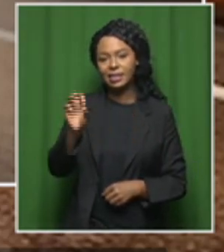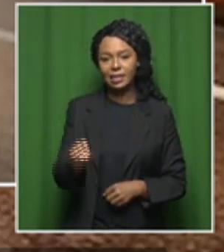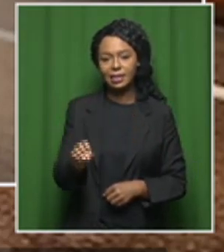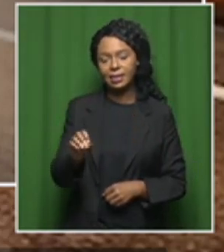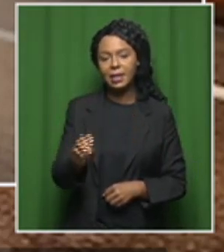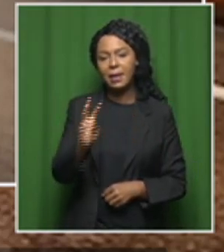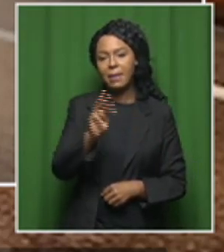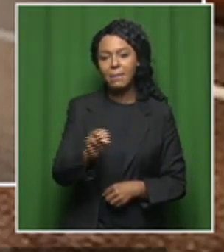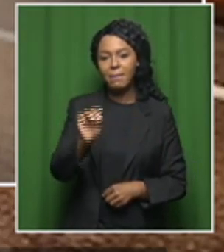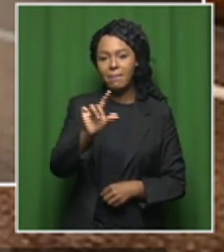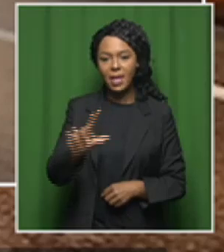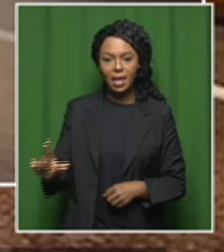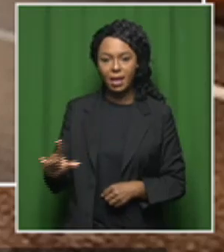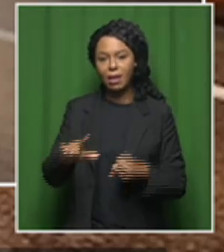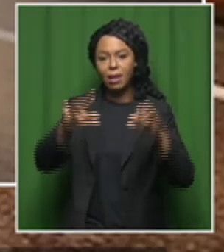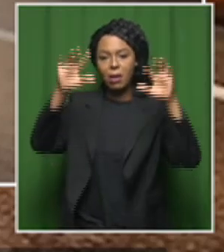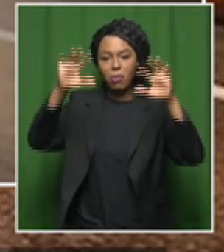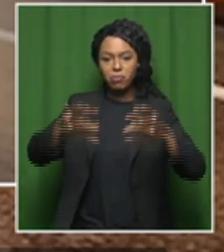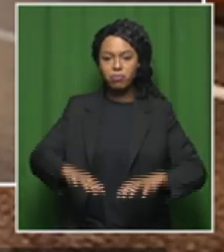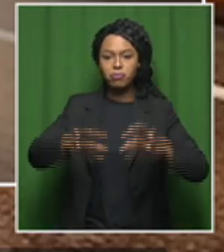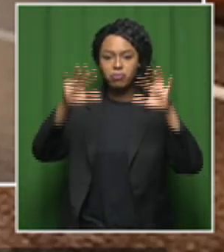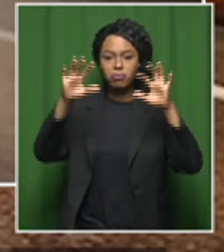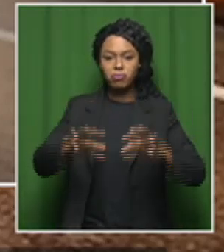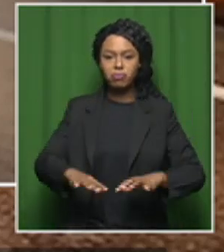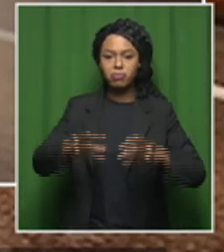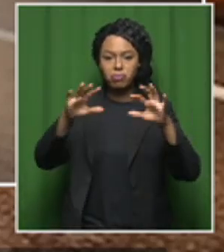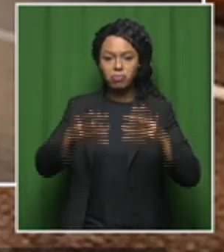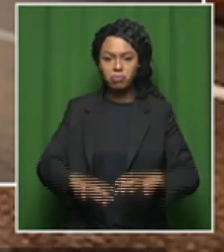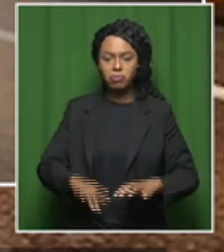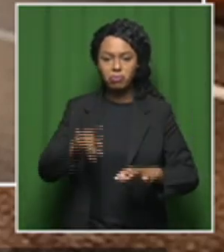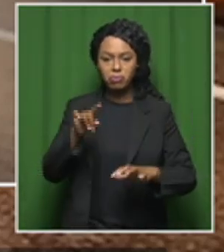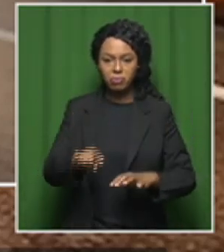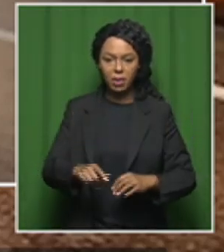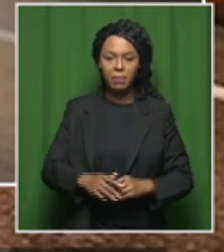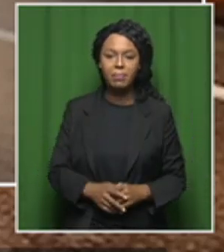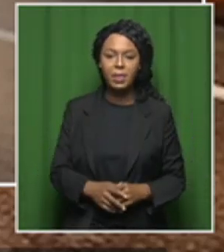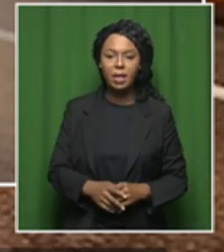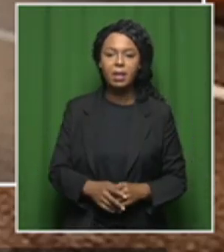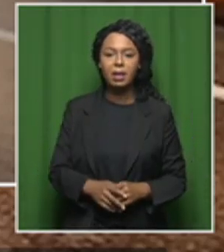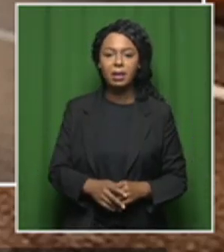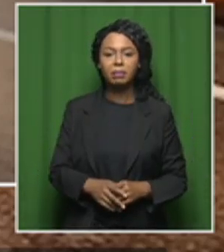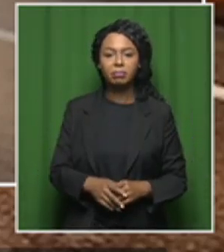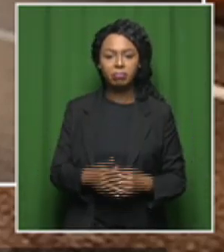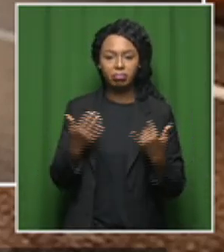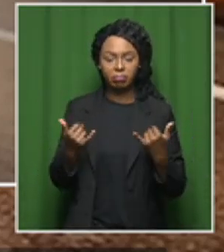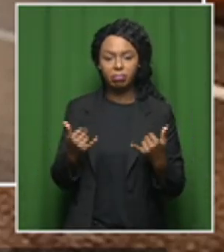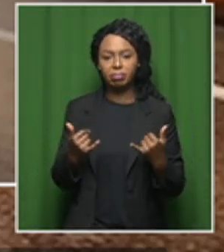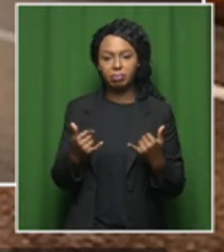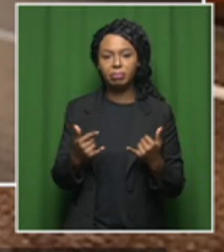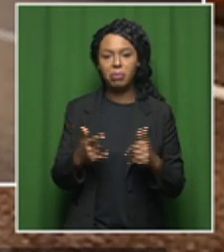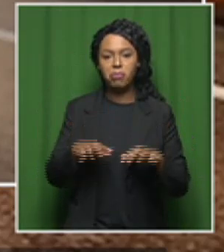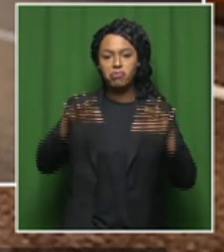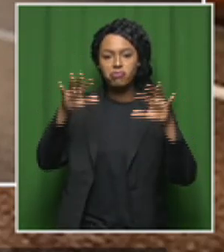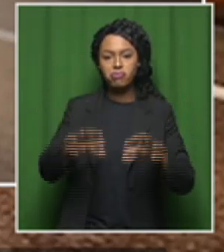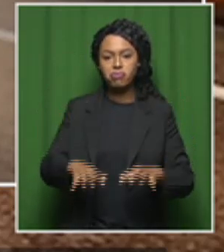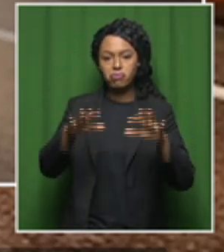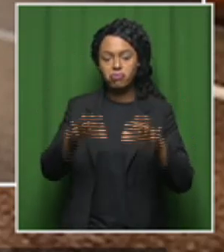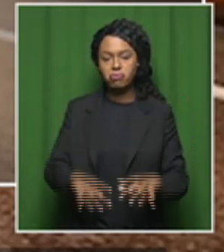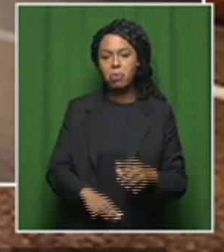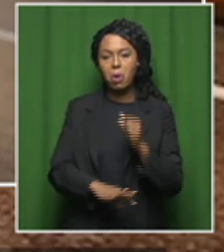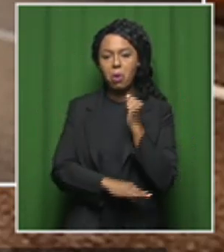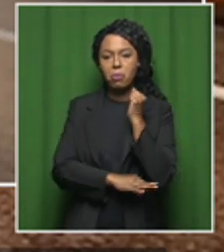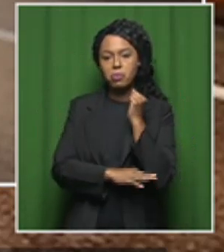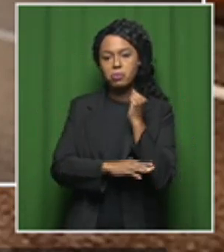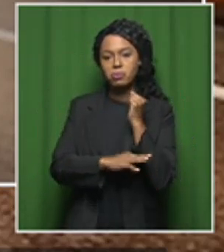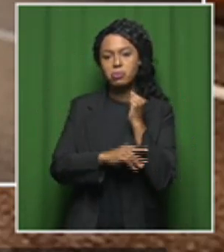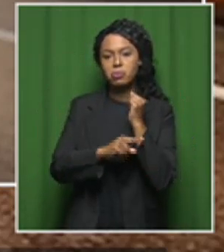Kloof, Pinetown, it was well over 100. And you can see how that river has very quickly swollen, come across the road. Now, that may have stopped this morning.